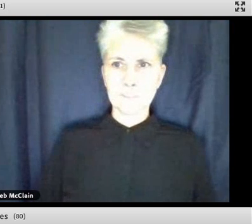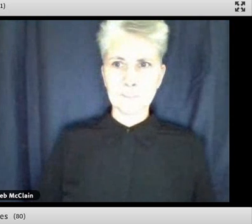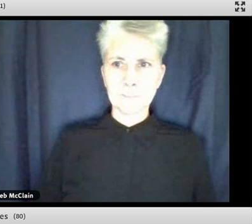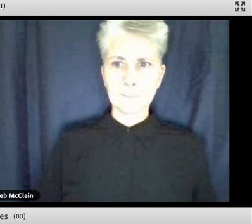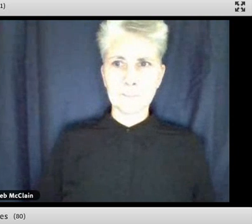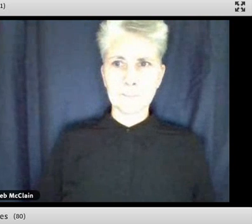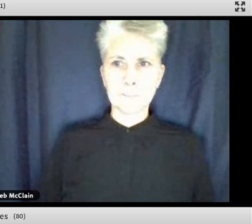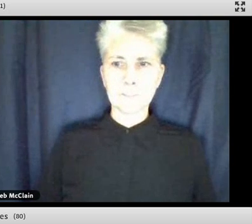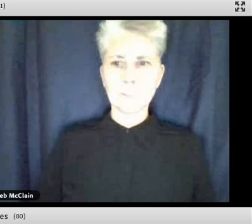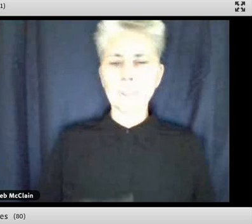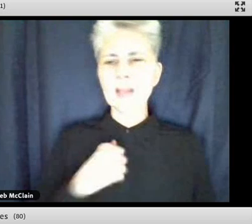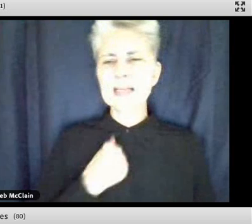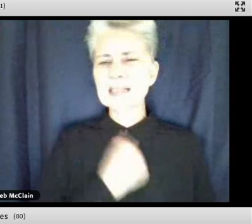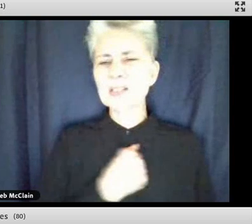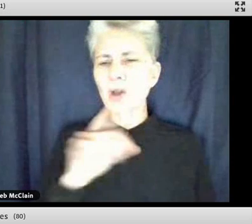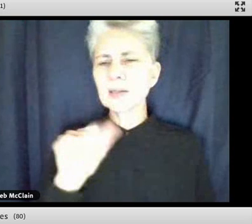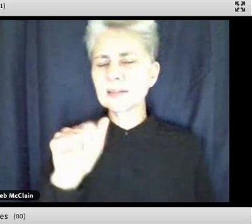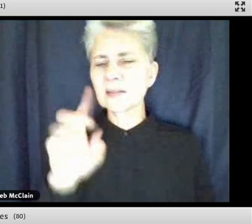Oh, I'm so sorry, Dave.